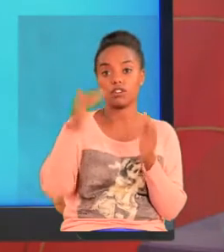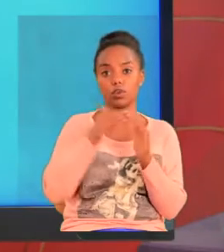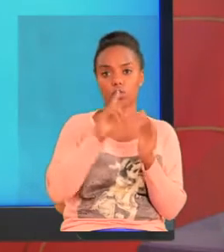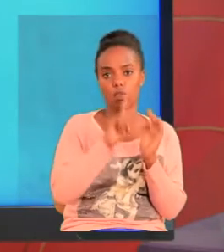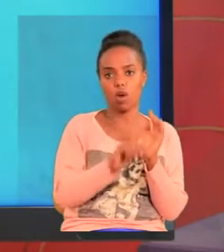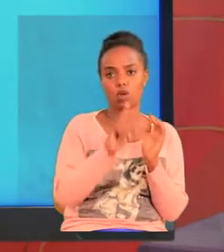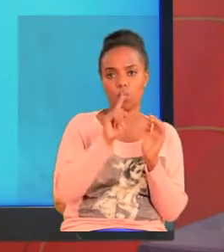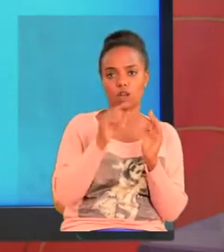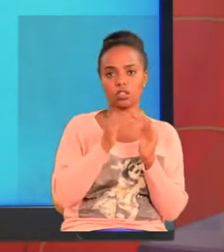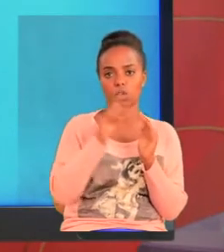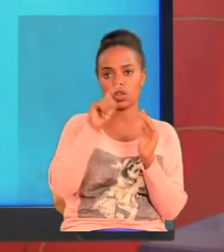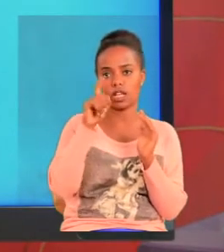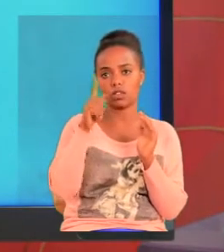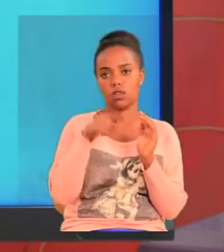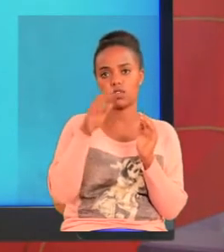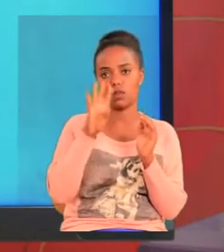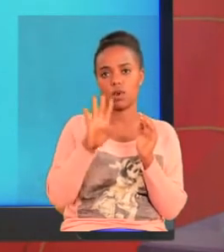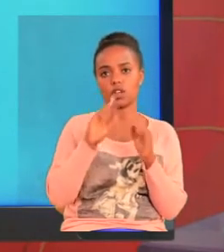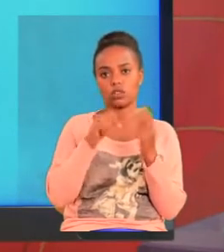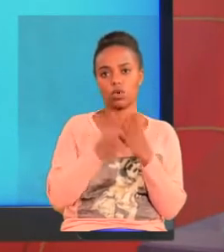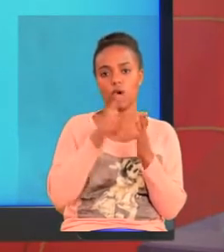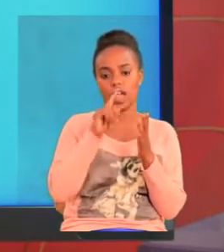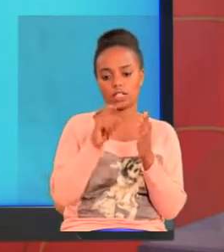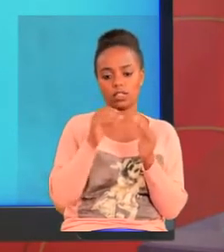equal. So we have this second equation.